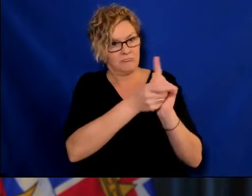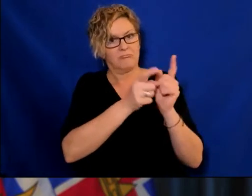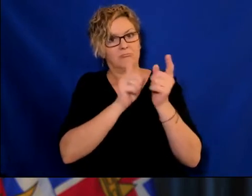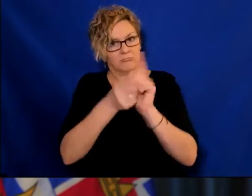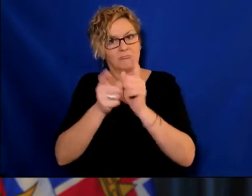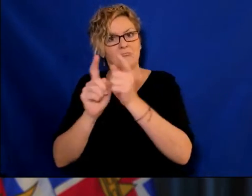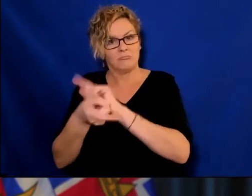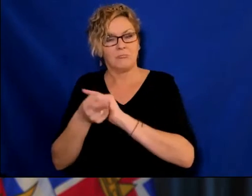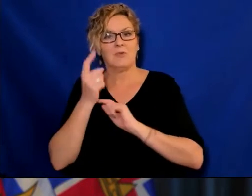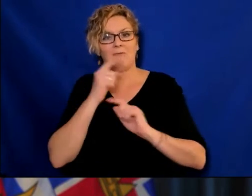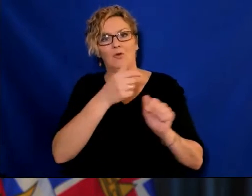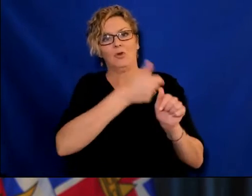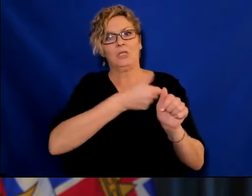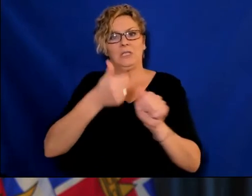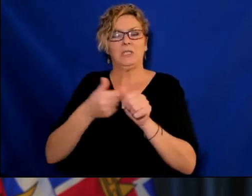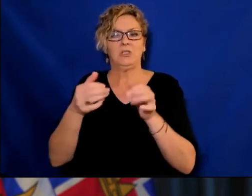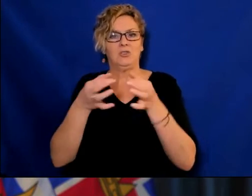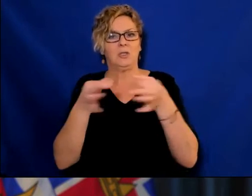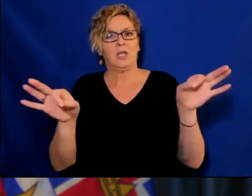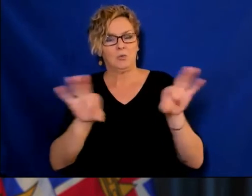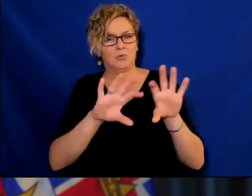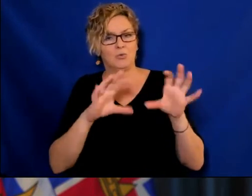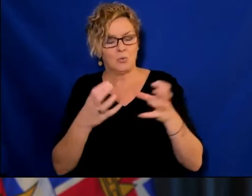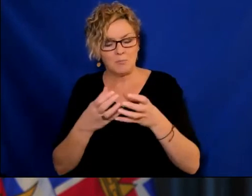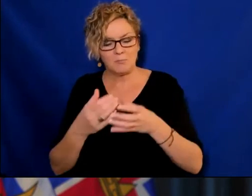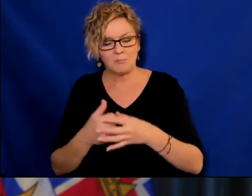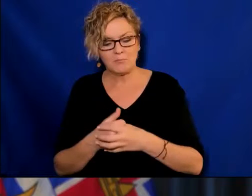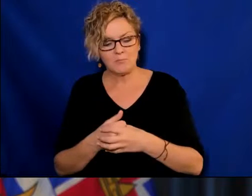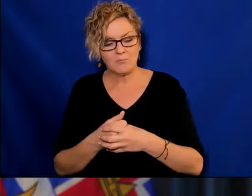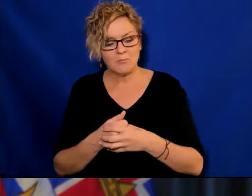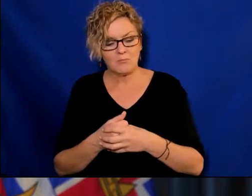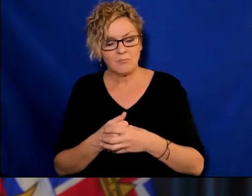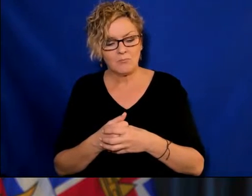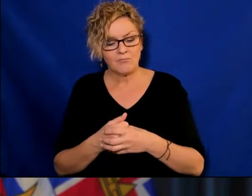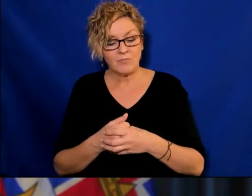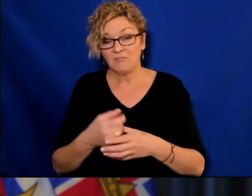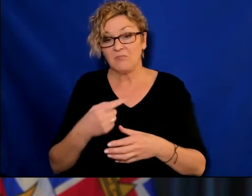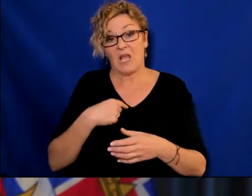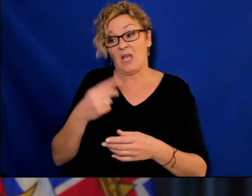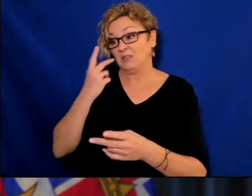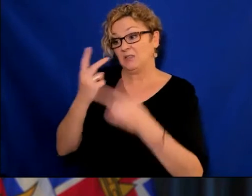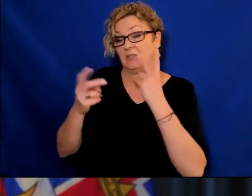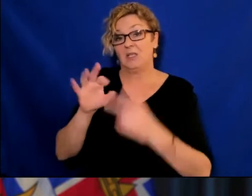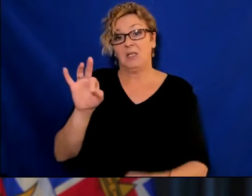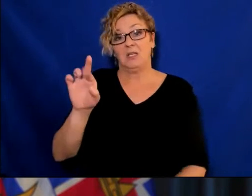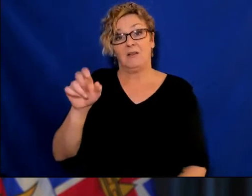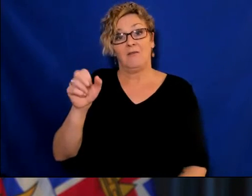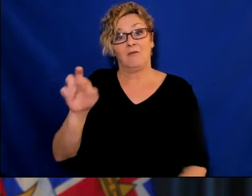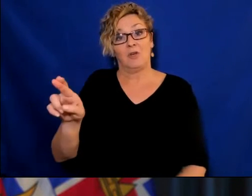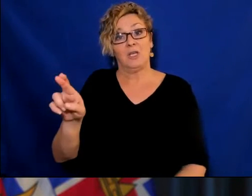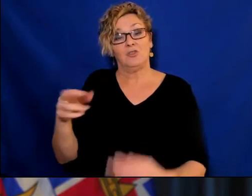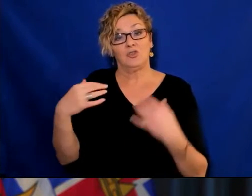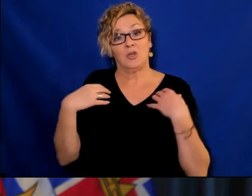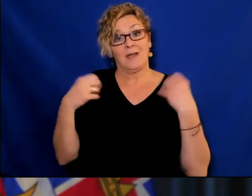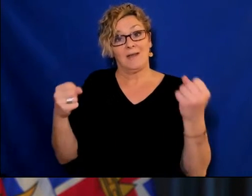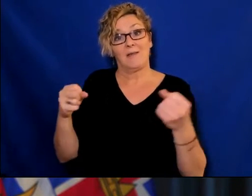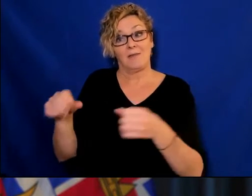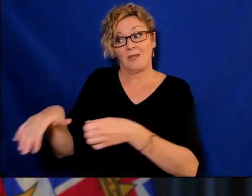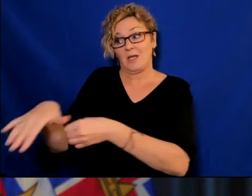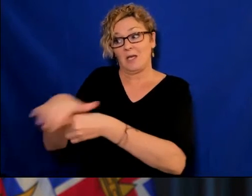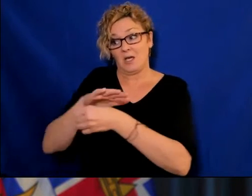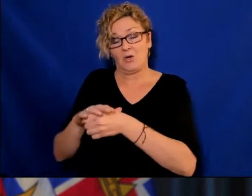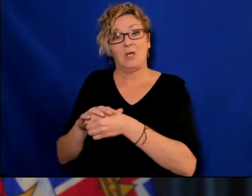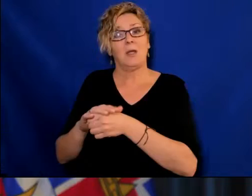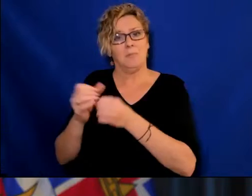and we saw a rise in cases in Fraser Health, I think significant effort is being made in the community to deliver that message. I